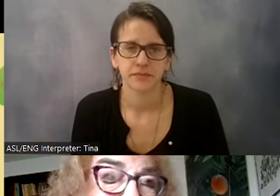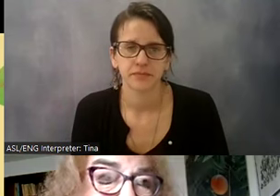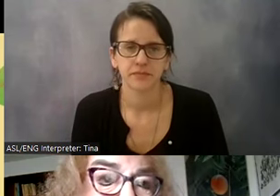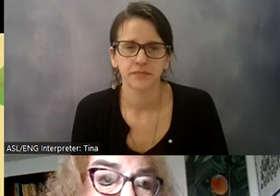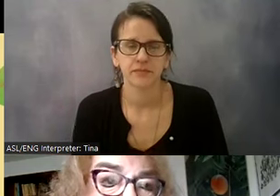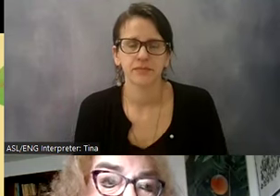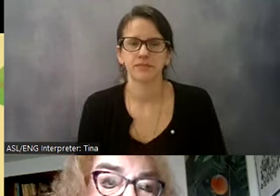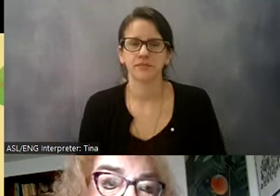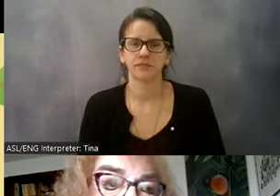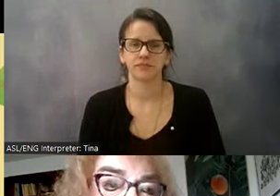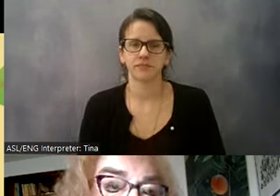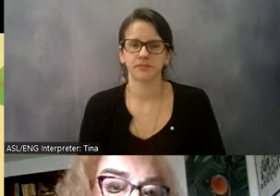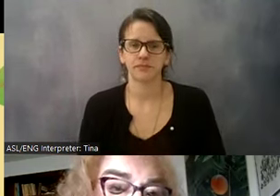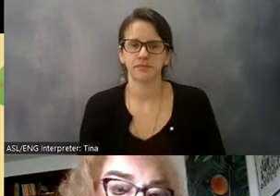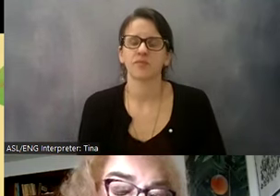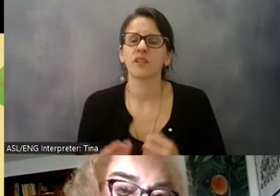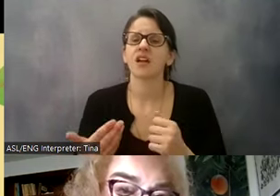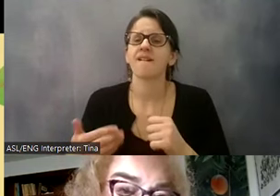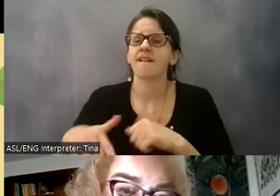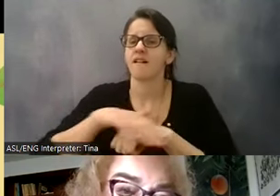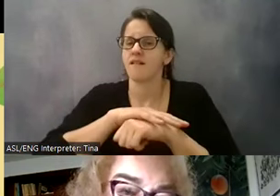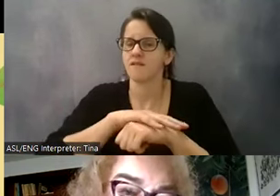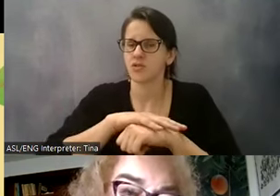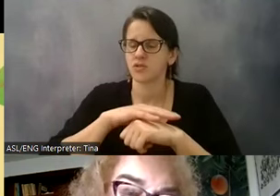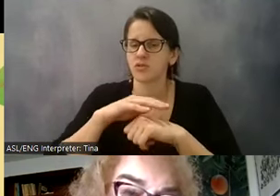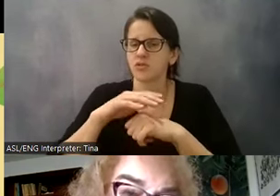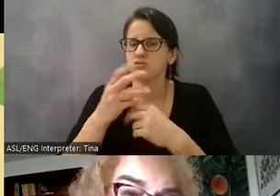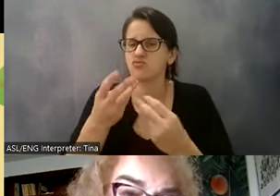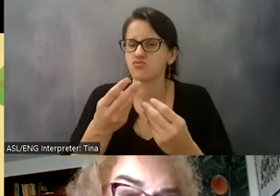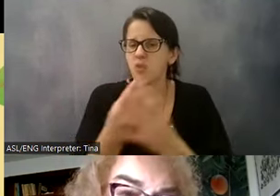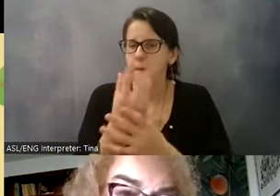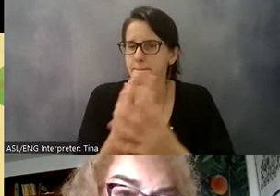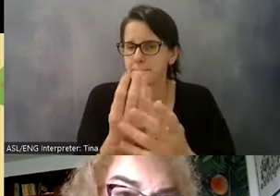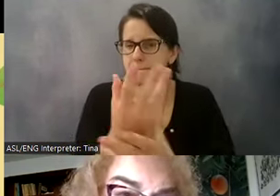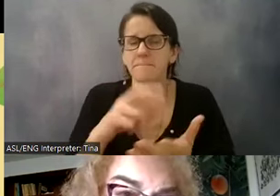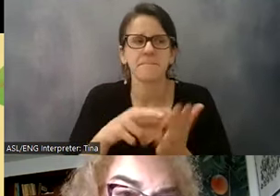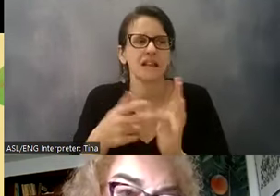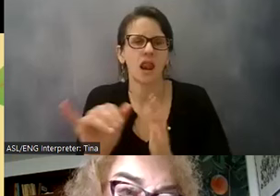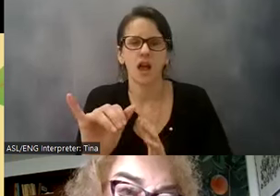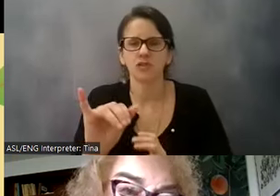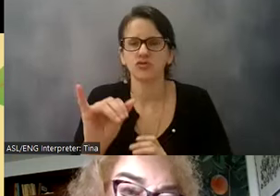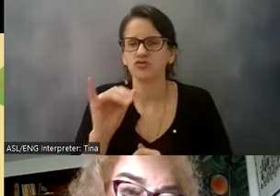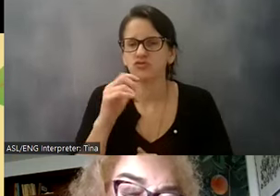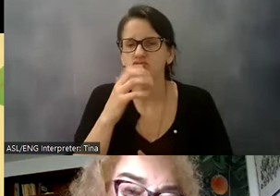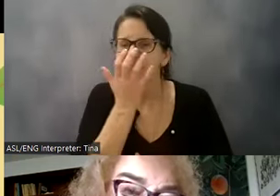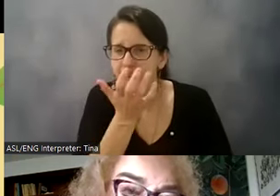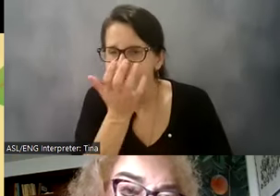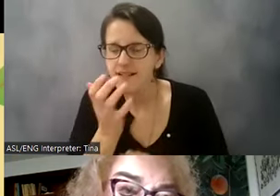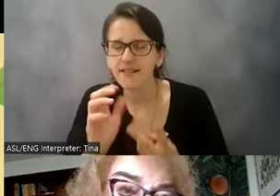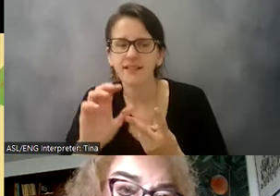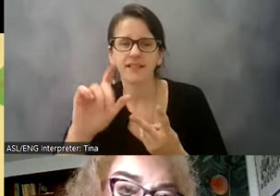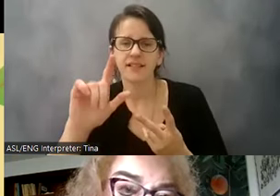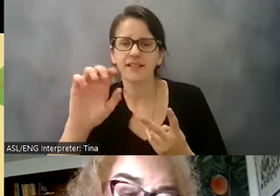Then there's cover crops. Cover crops are grasses and legumes that are just